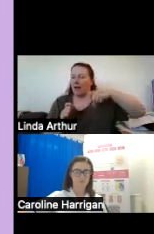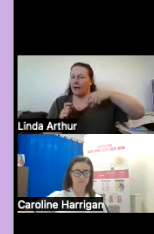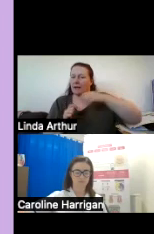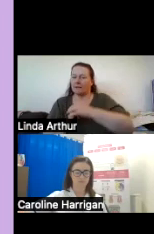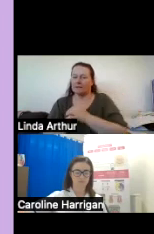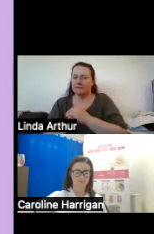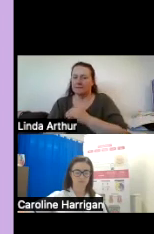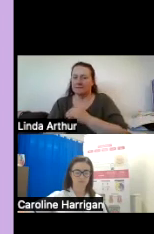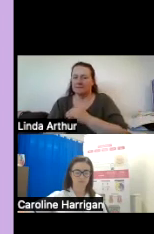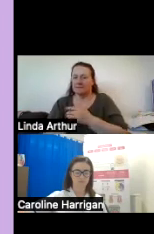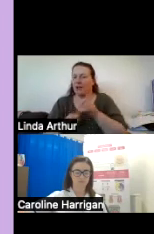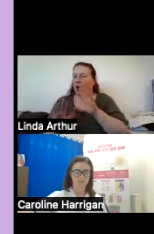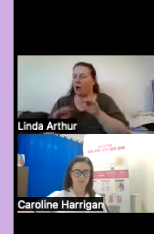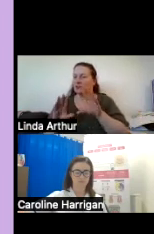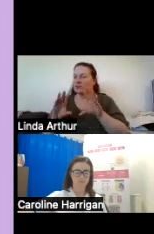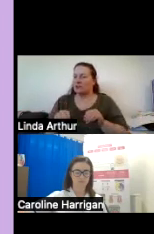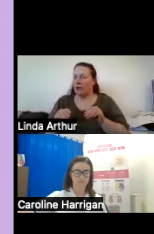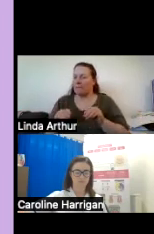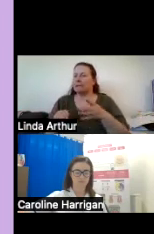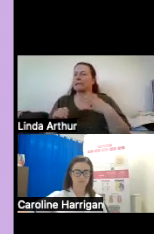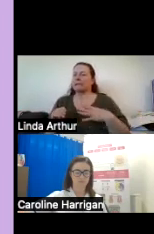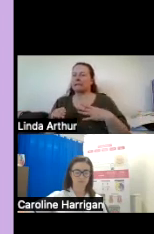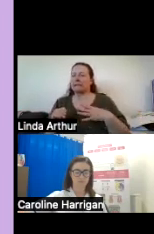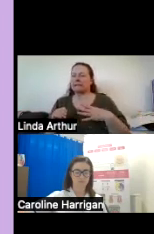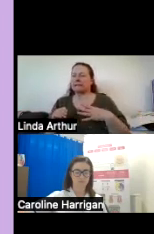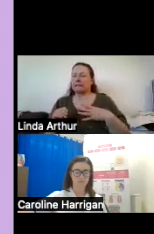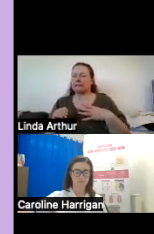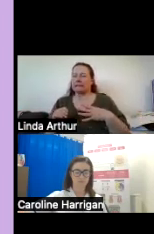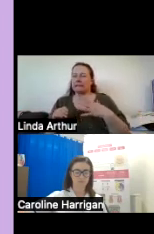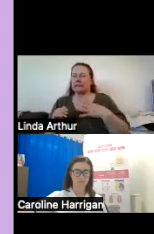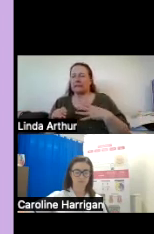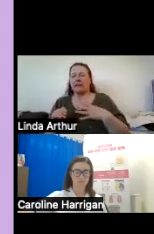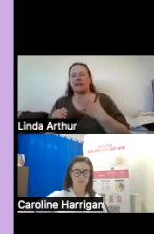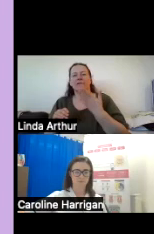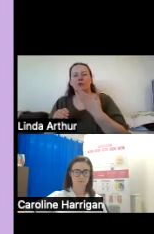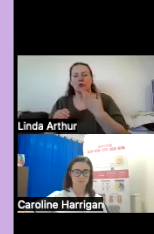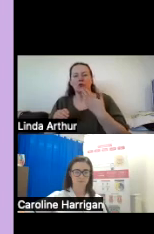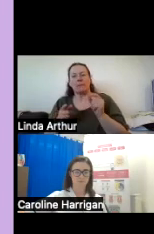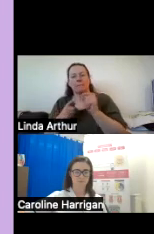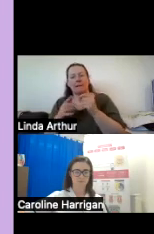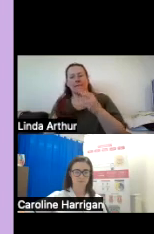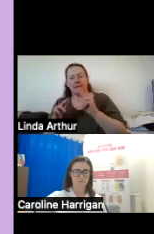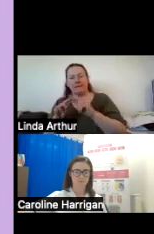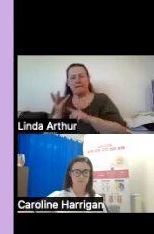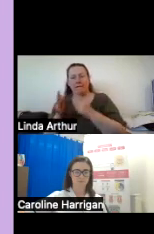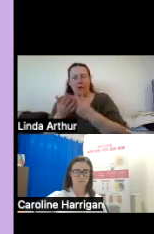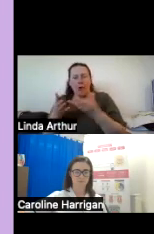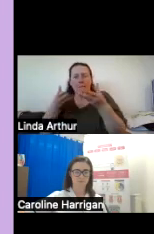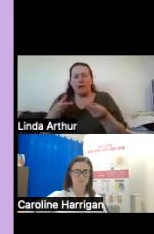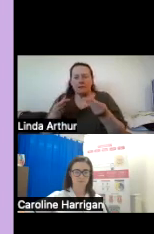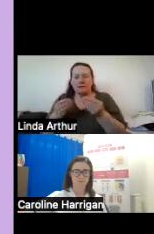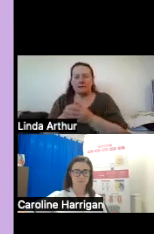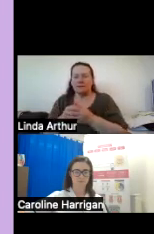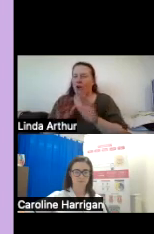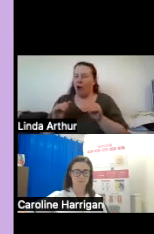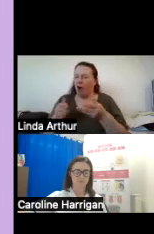To stop this from happening, you need to switch on your pelvic floor muscles. To switch